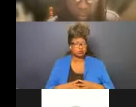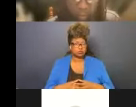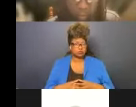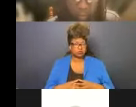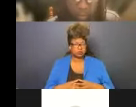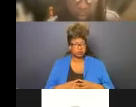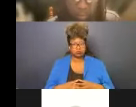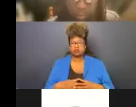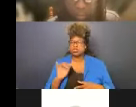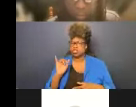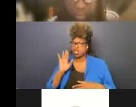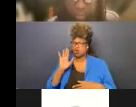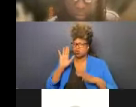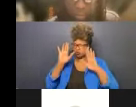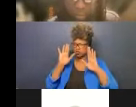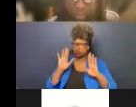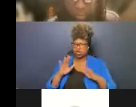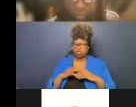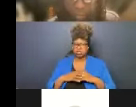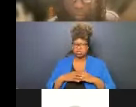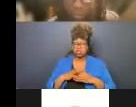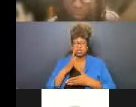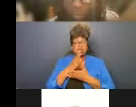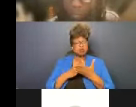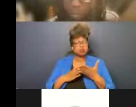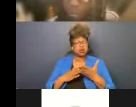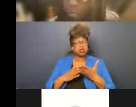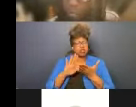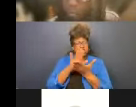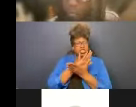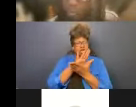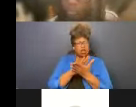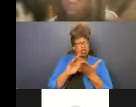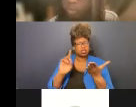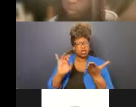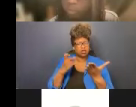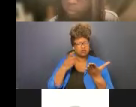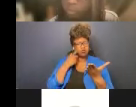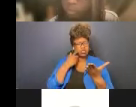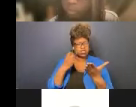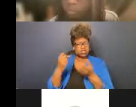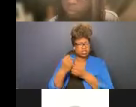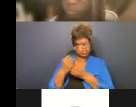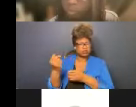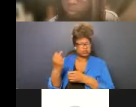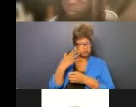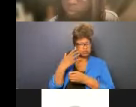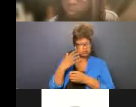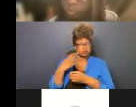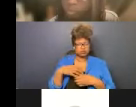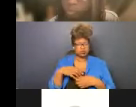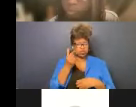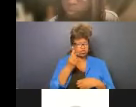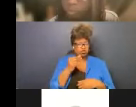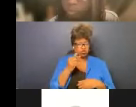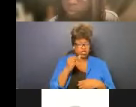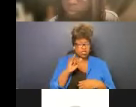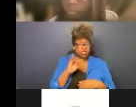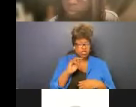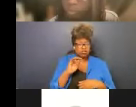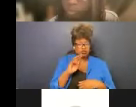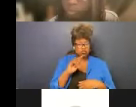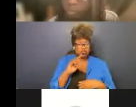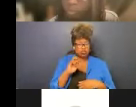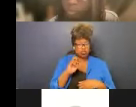would be great. It's part of a document that was sent to me recently suggesting that the Green Infrastructure Task Force, and I'm not